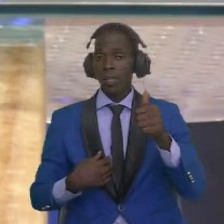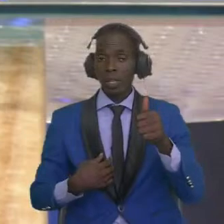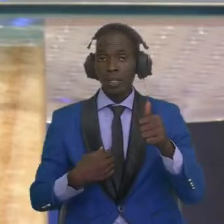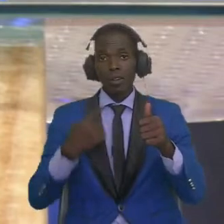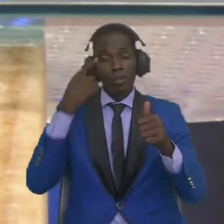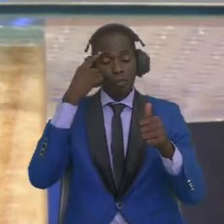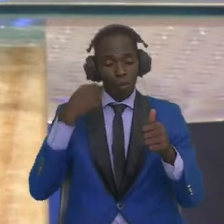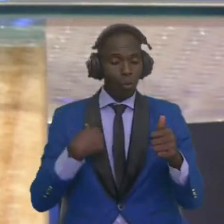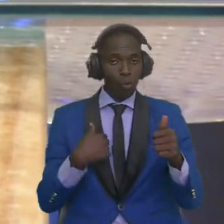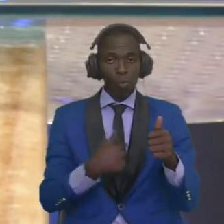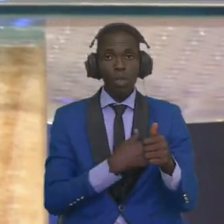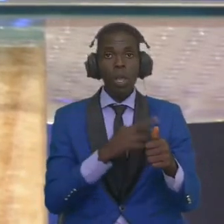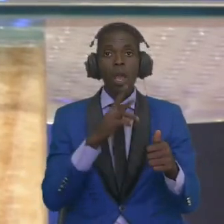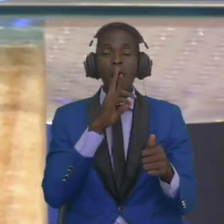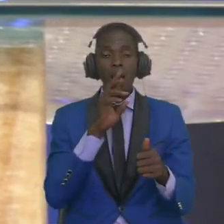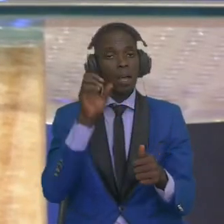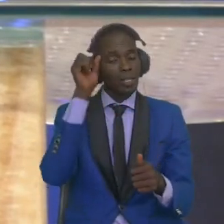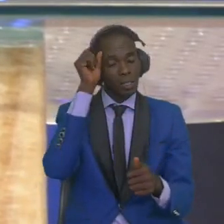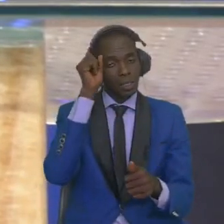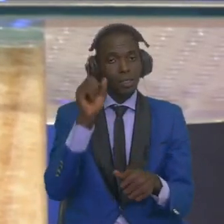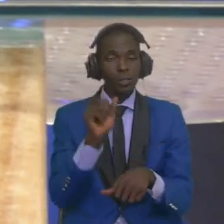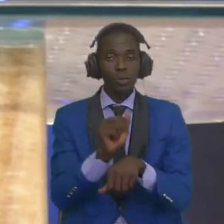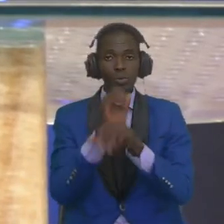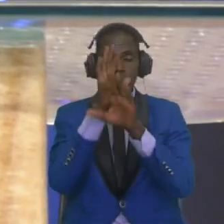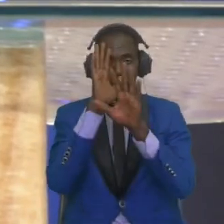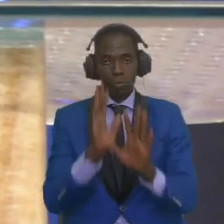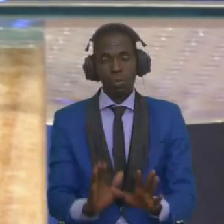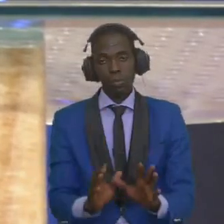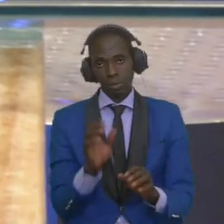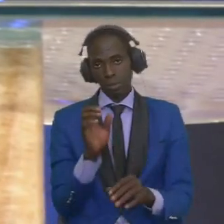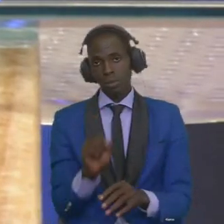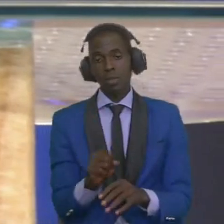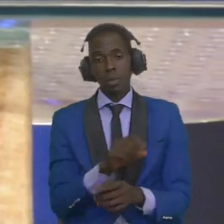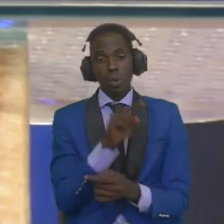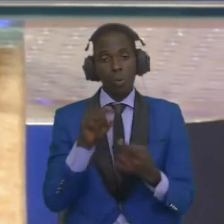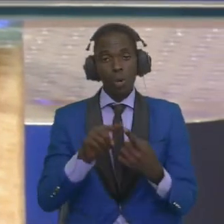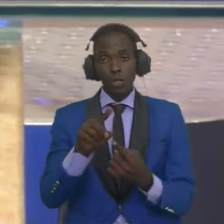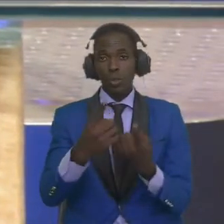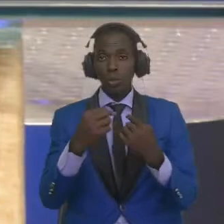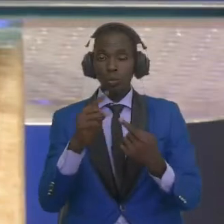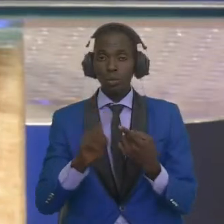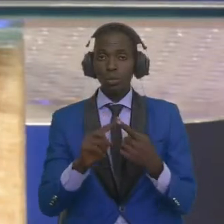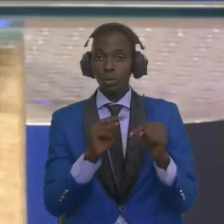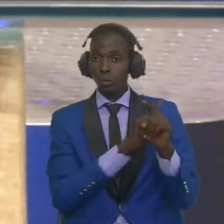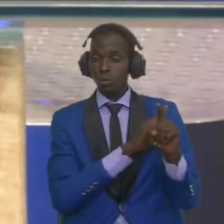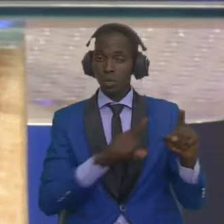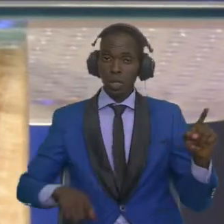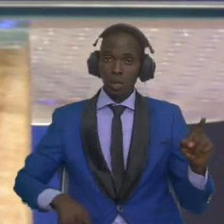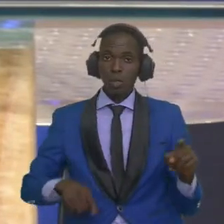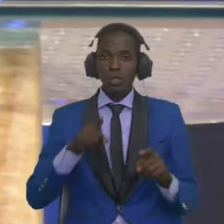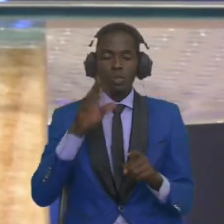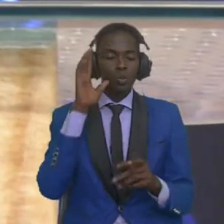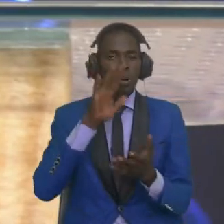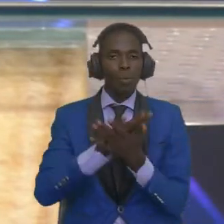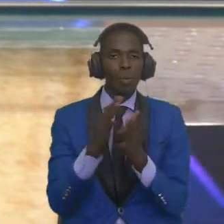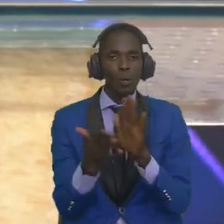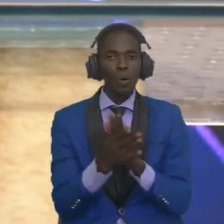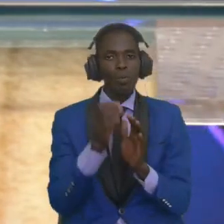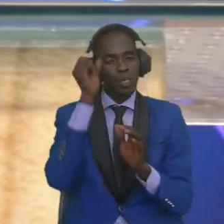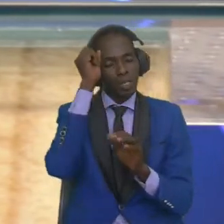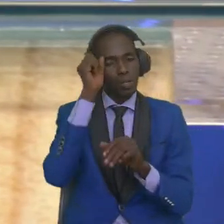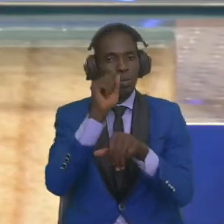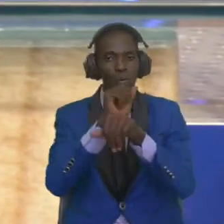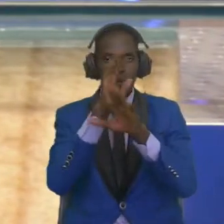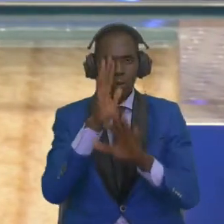his workmanship. When you come to know the Lord, you now become his workmanship. He works on